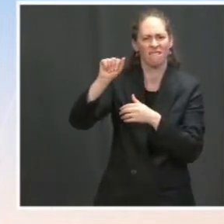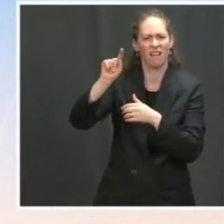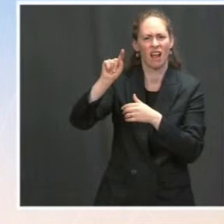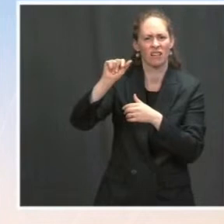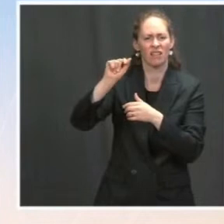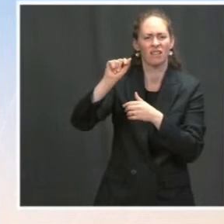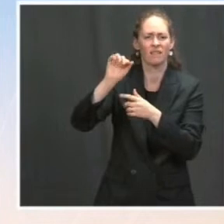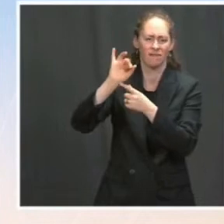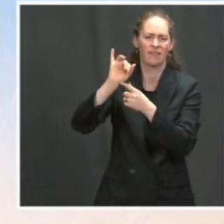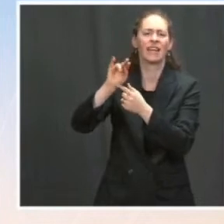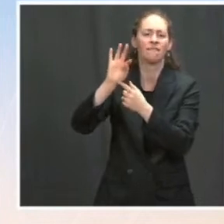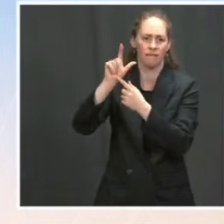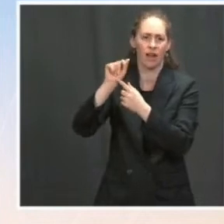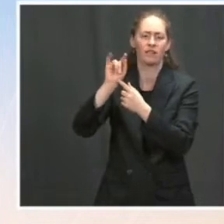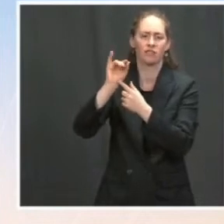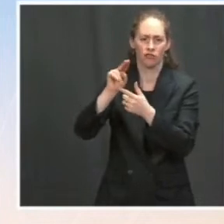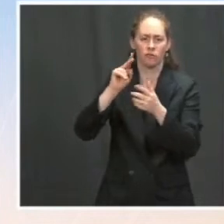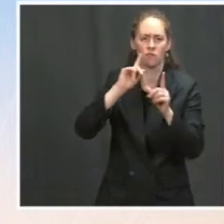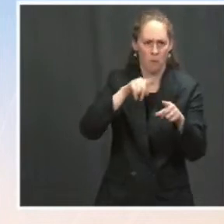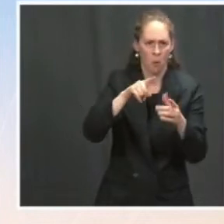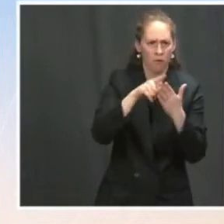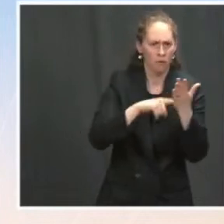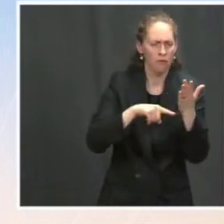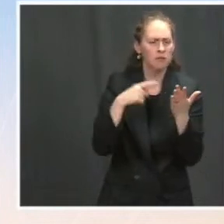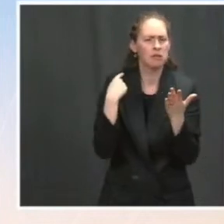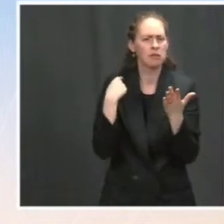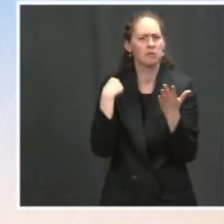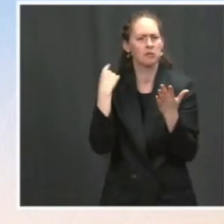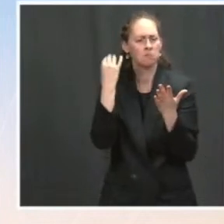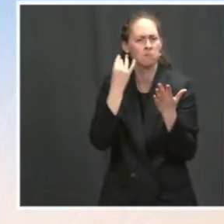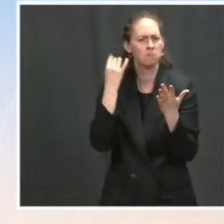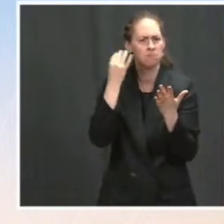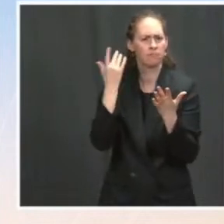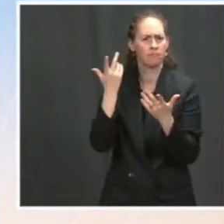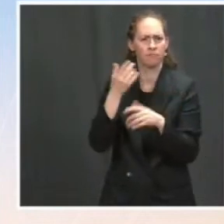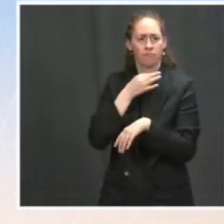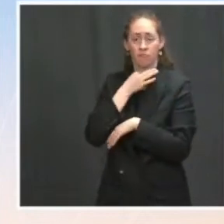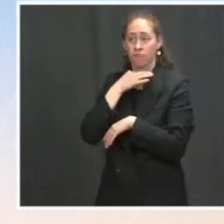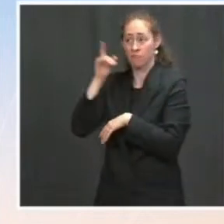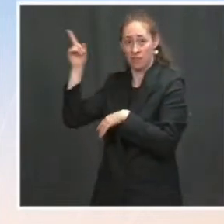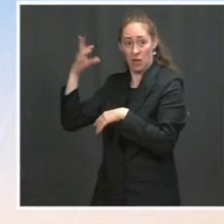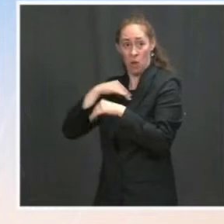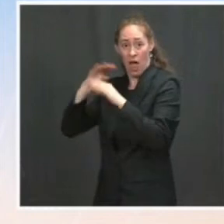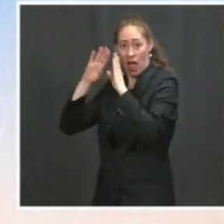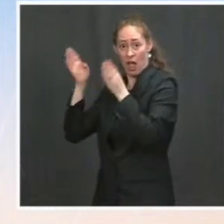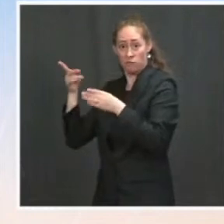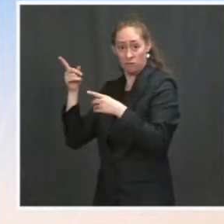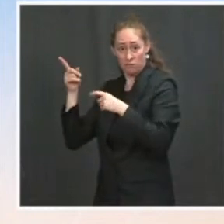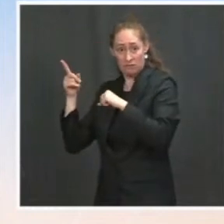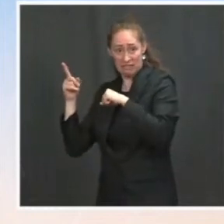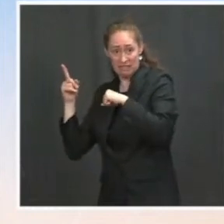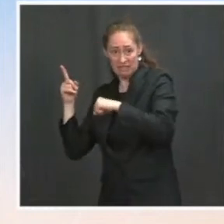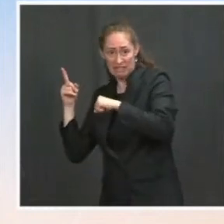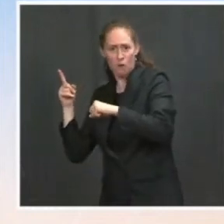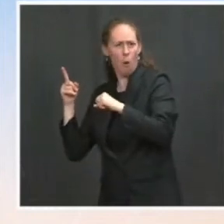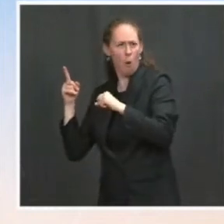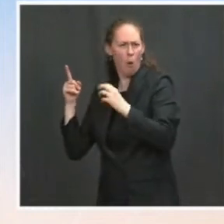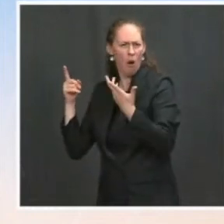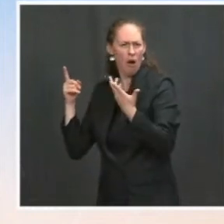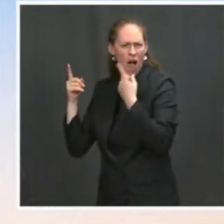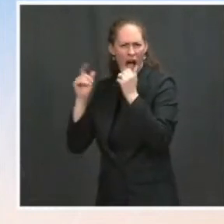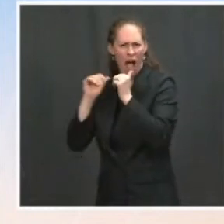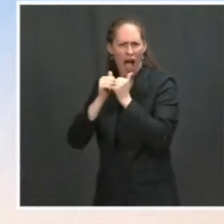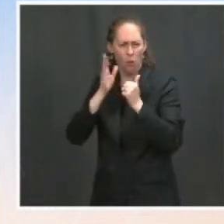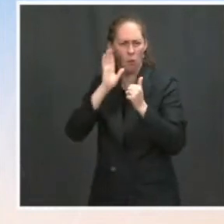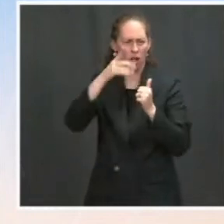the base effects that it will be going off of, or are you not sort of cautioning that? Are you worried people will overreact to the one number that will come out with it?